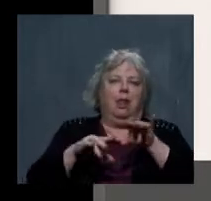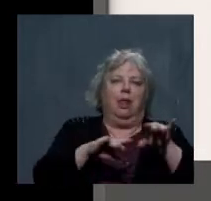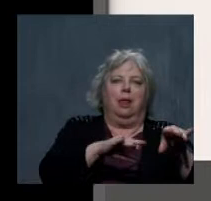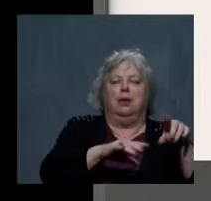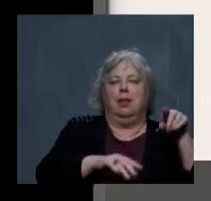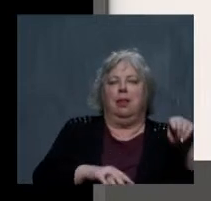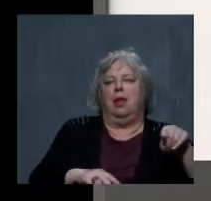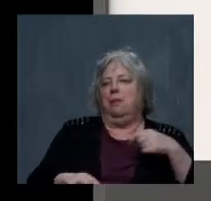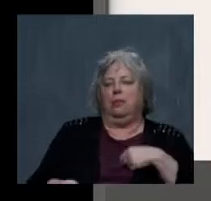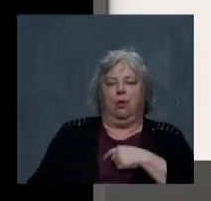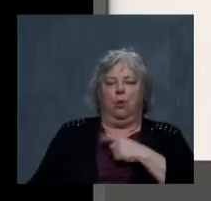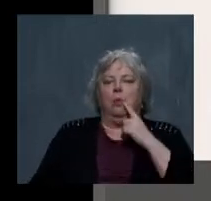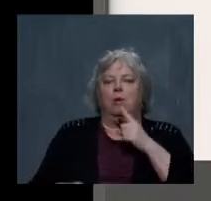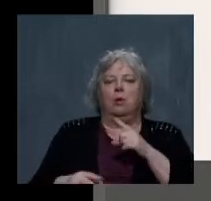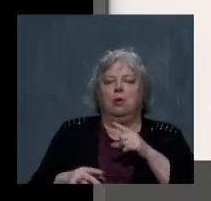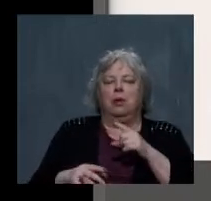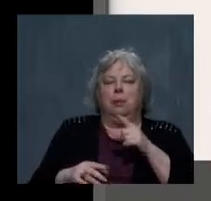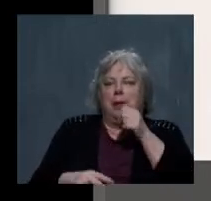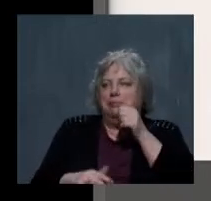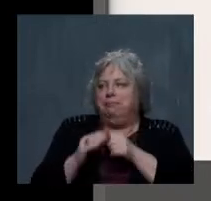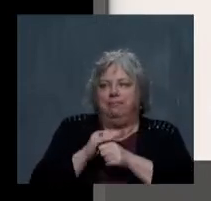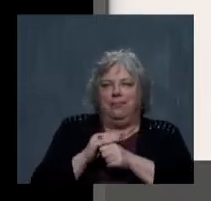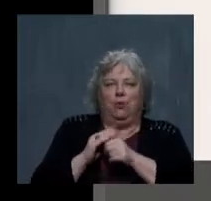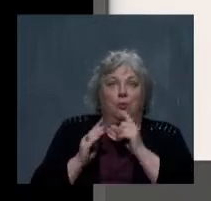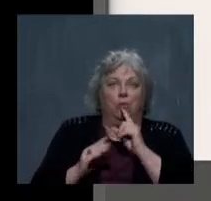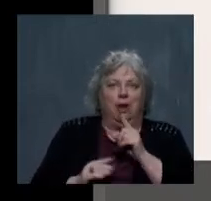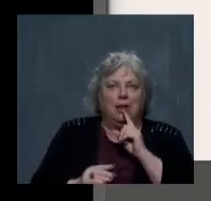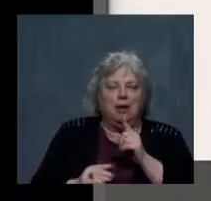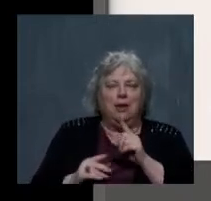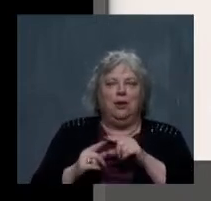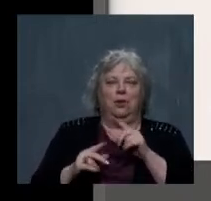call it. We're going to be incognito, basically,